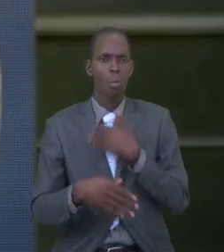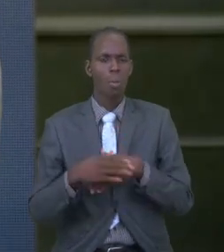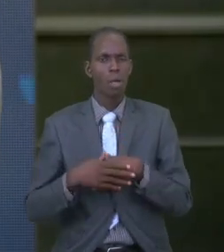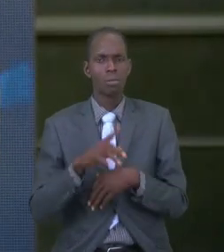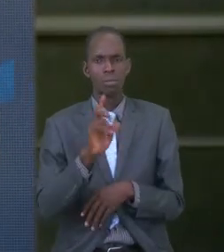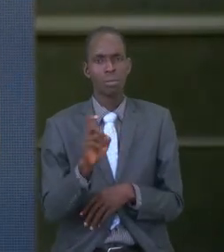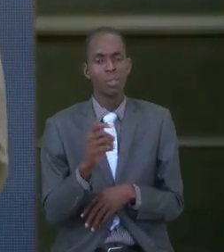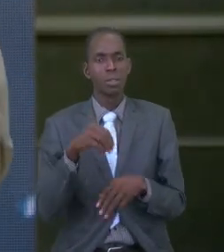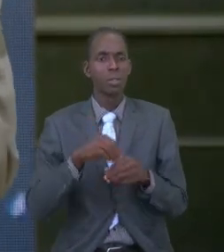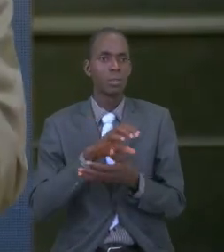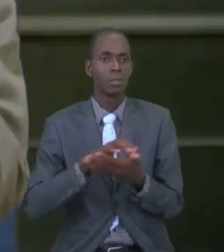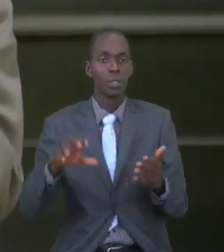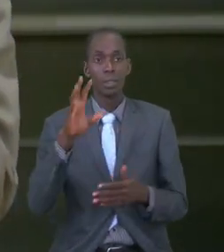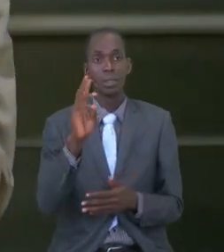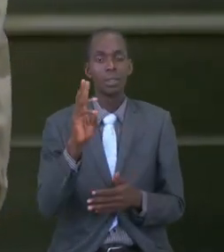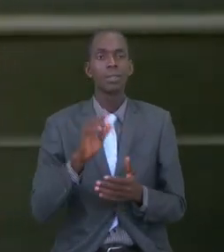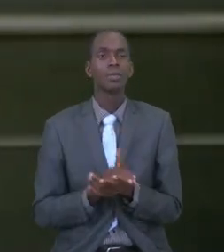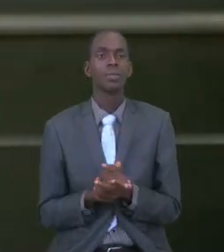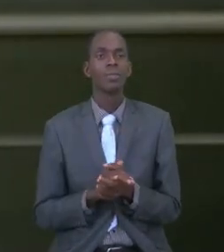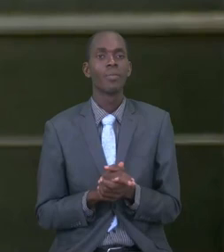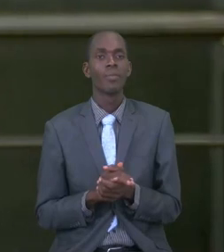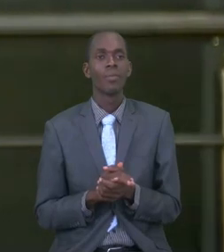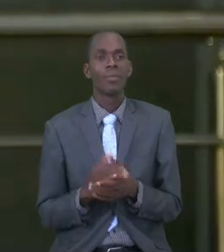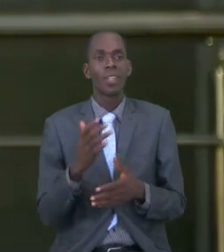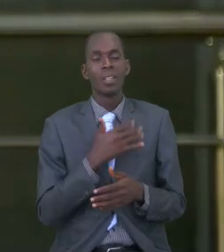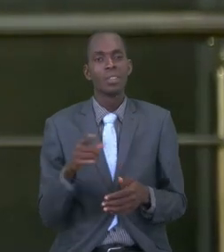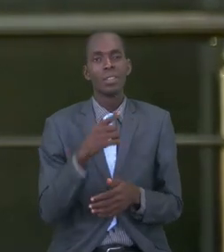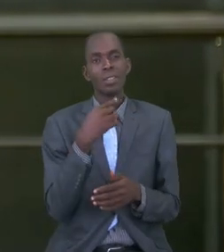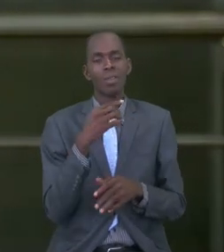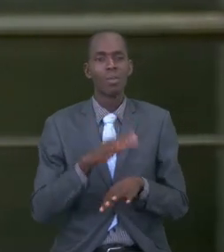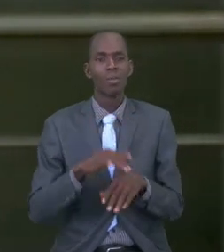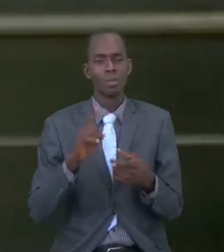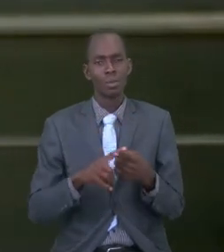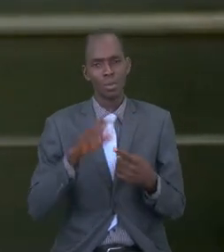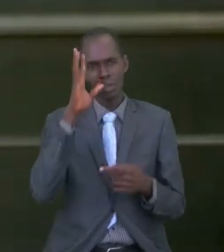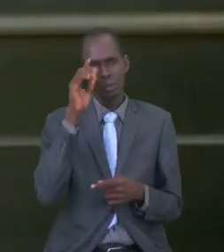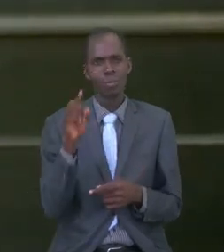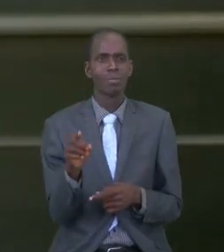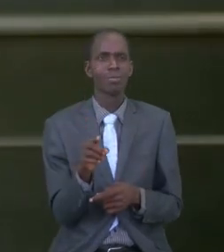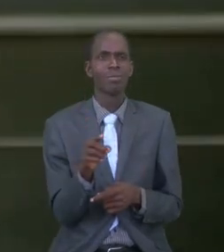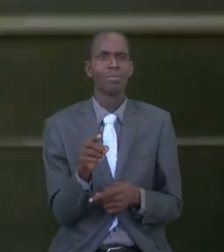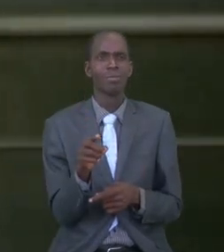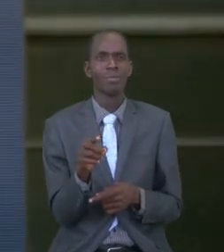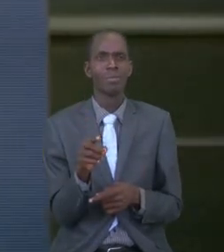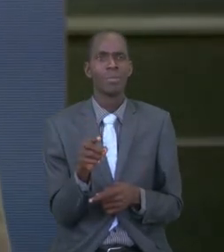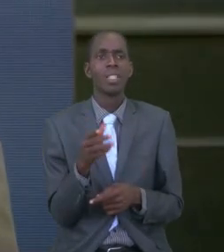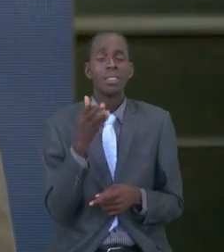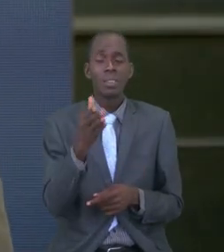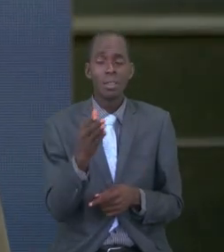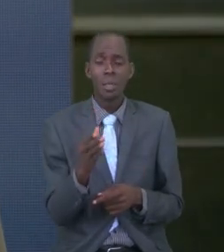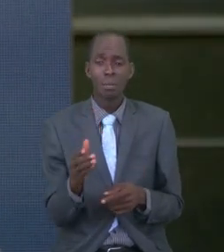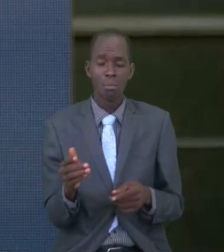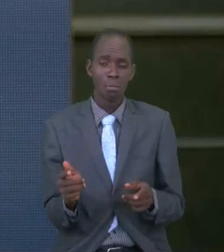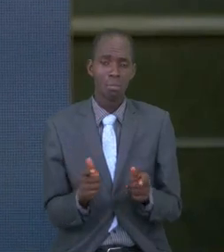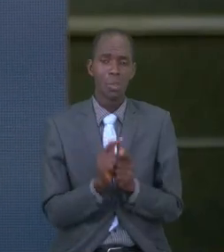6. And they said unto him, there came a man